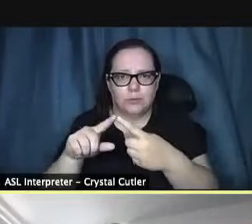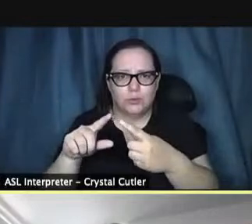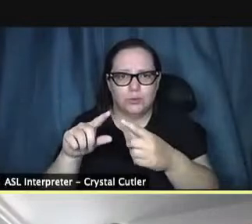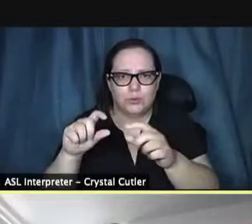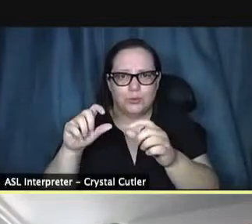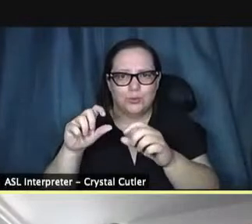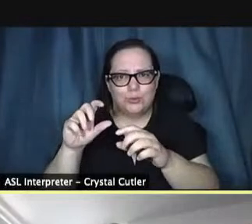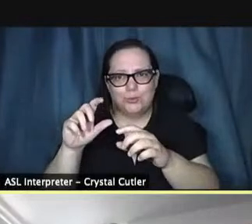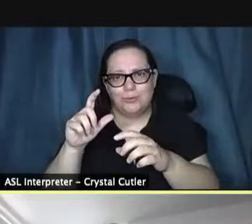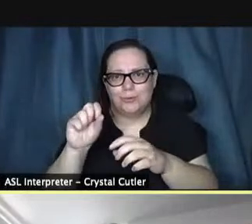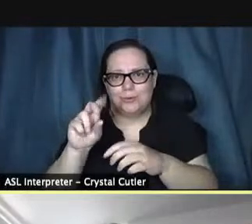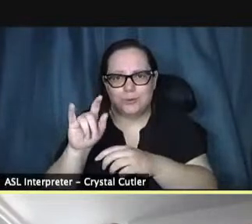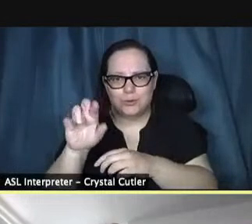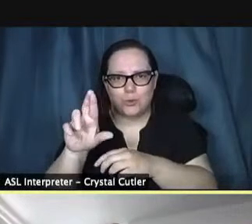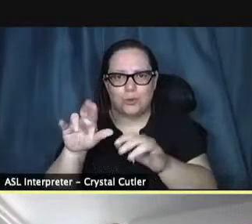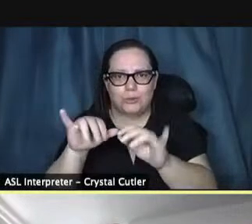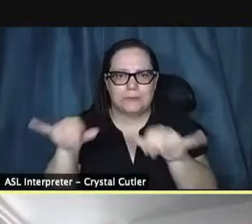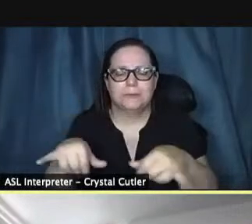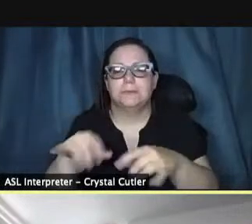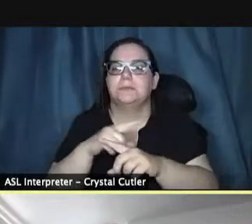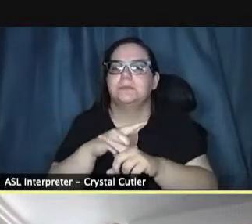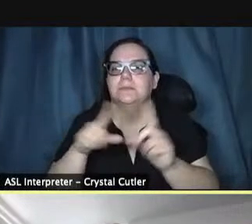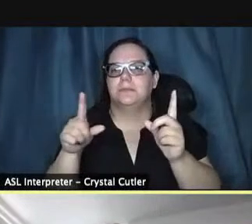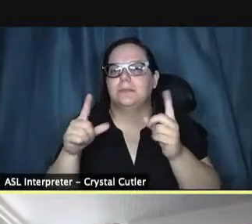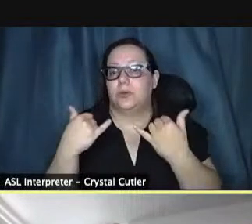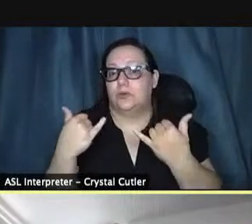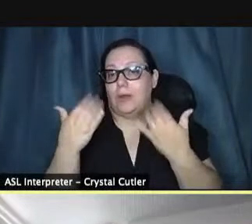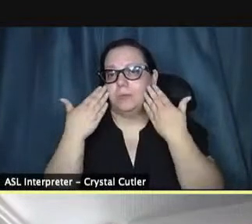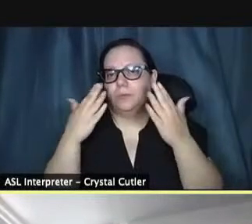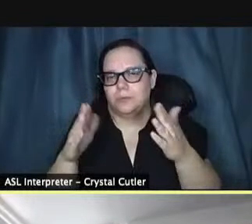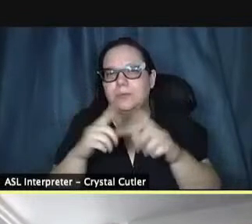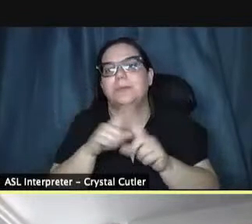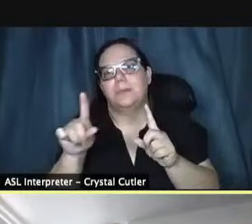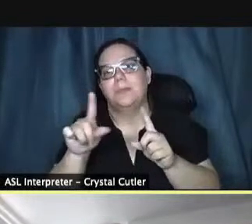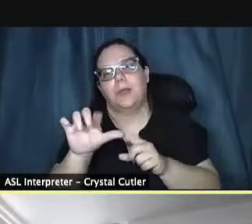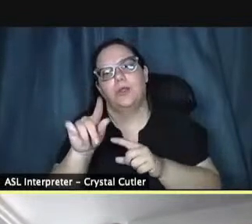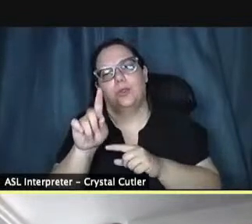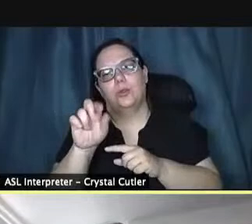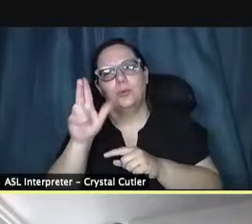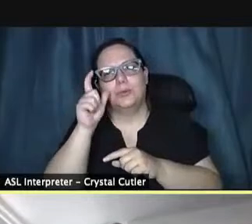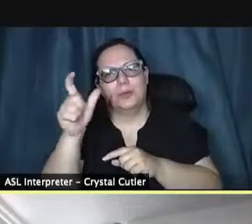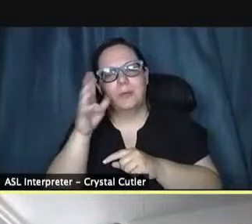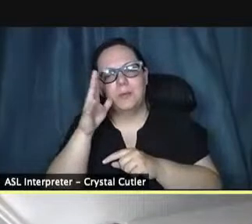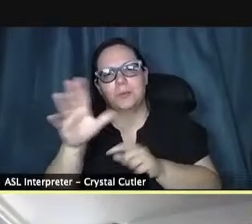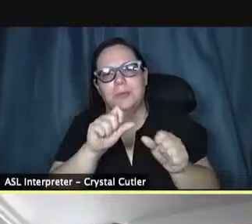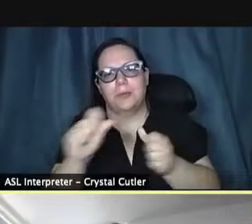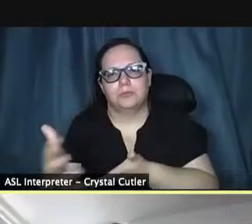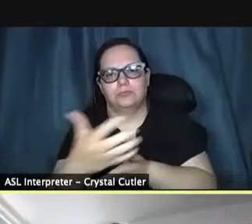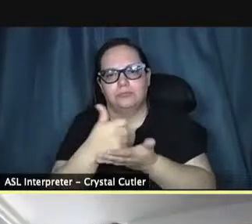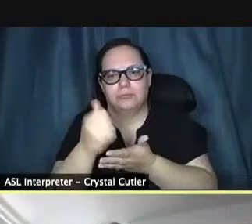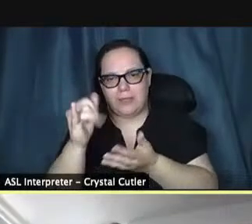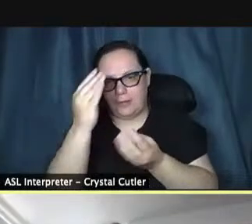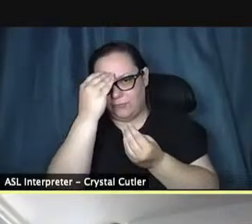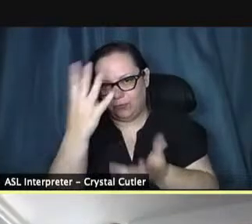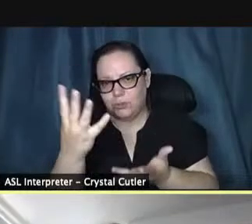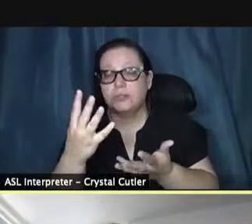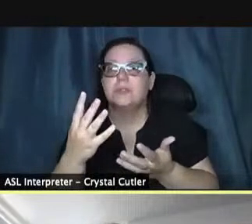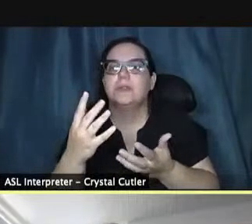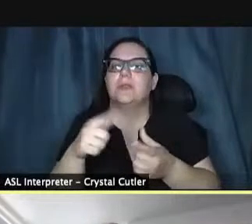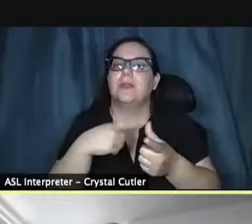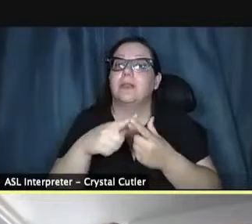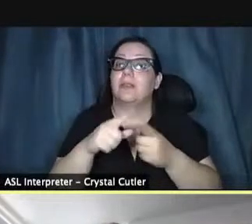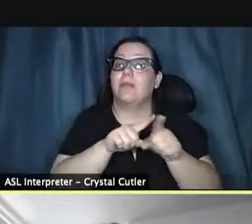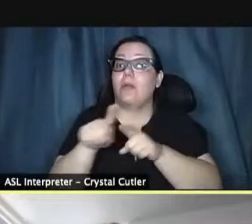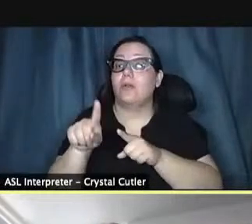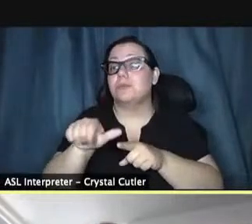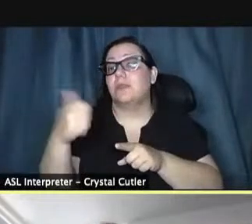provide the spectral data in this key wavelength range to answer it. And then finally, the other set of discoveries I expect our mission will make